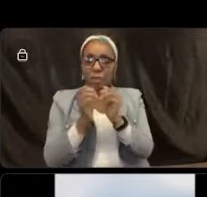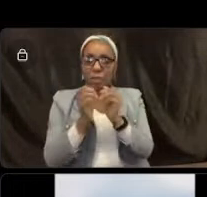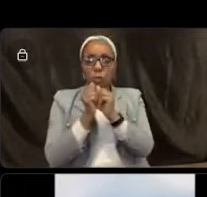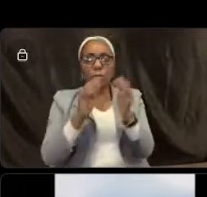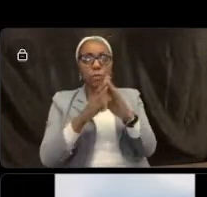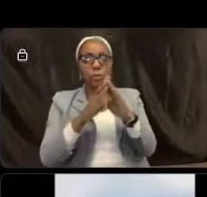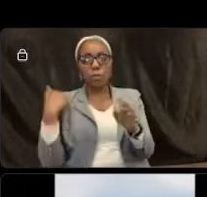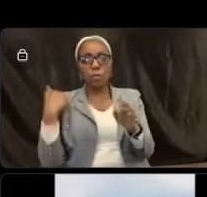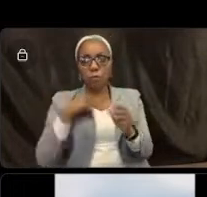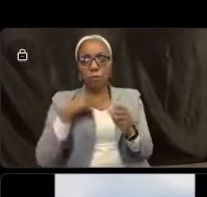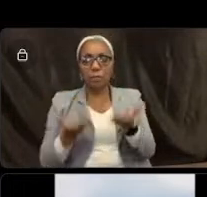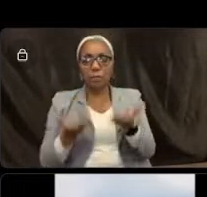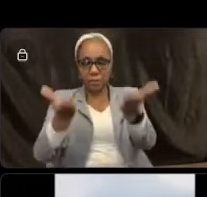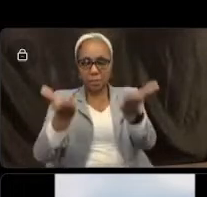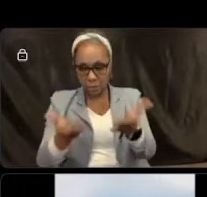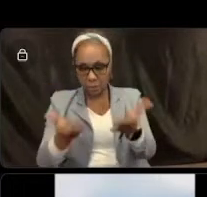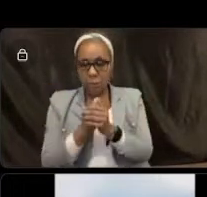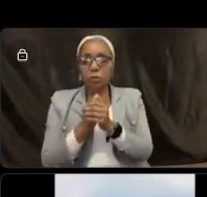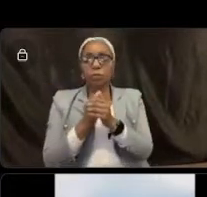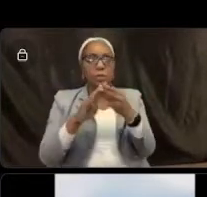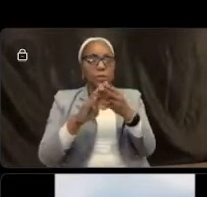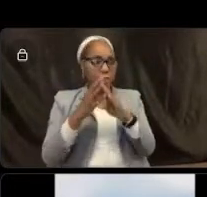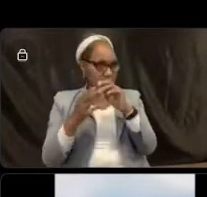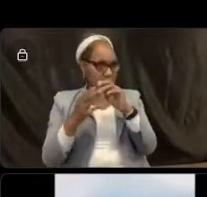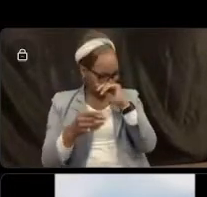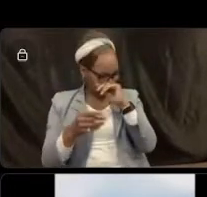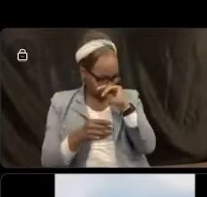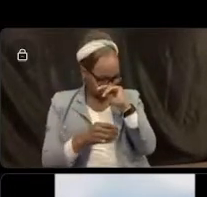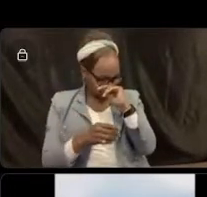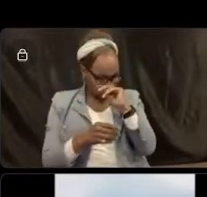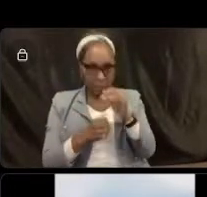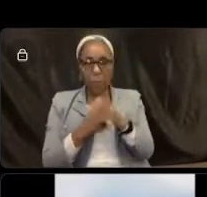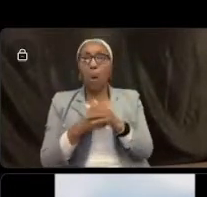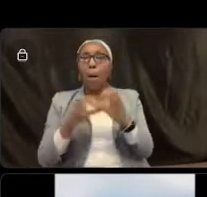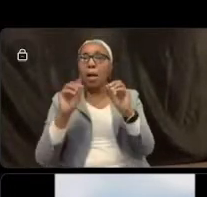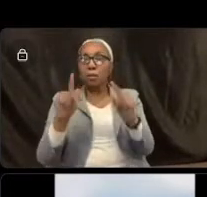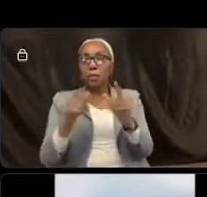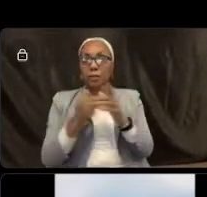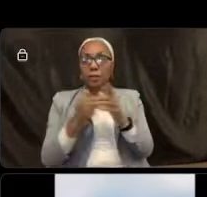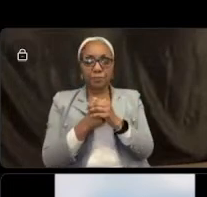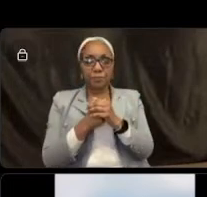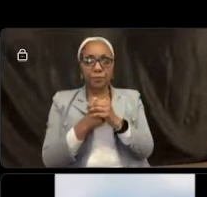we ever submitted to the city for this review. So we did,